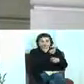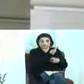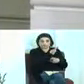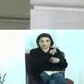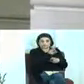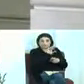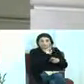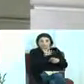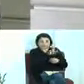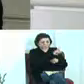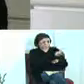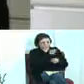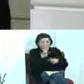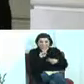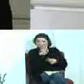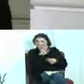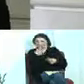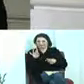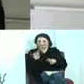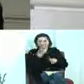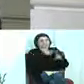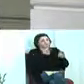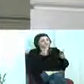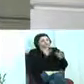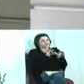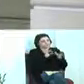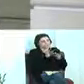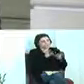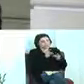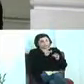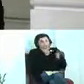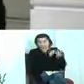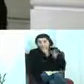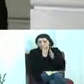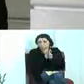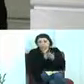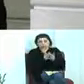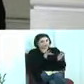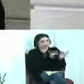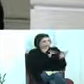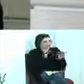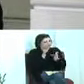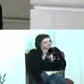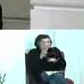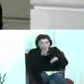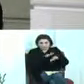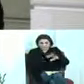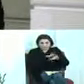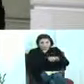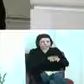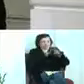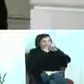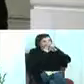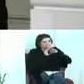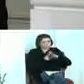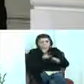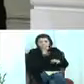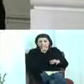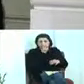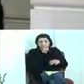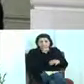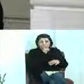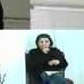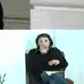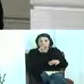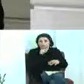Bible. Jesus warned them to keep it quiet, not to breathe a word of it to anyone. He then